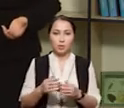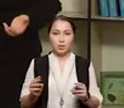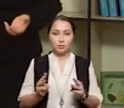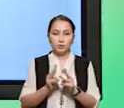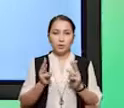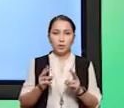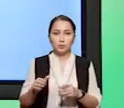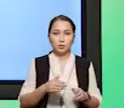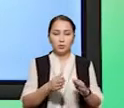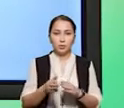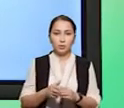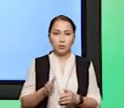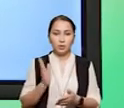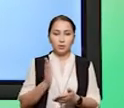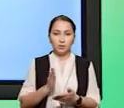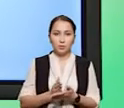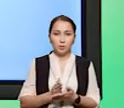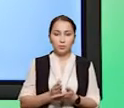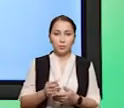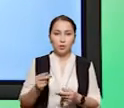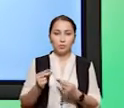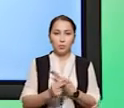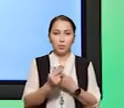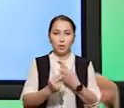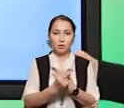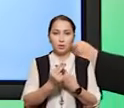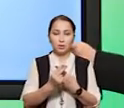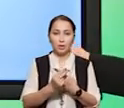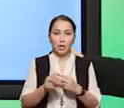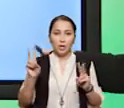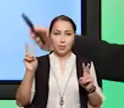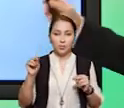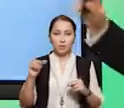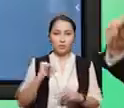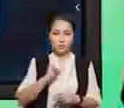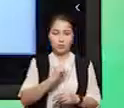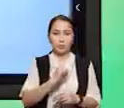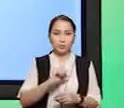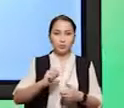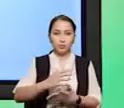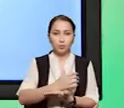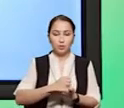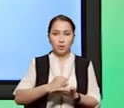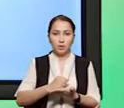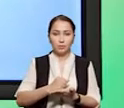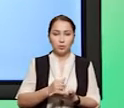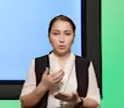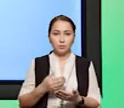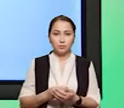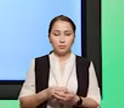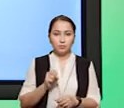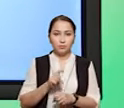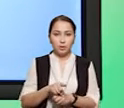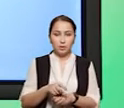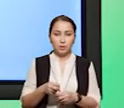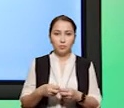tajriba yo'li bilan tasdiqlanganligini o'rganib chiqdik. Mavzuni mustahkamlash uchun masala ishlab